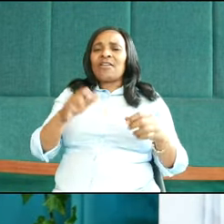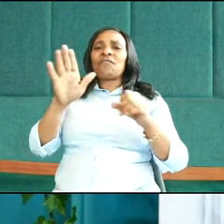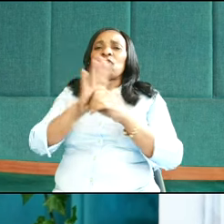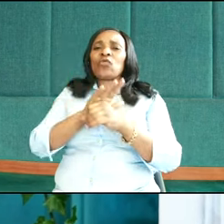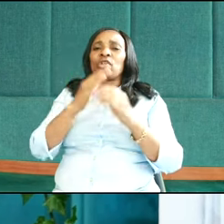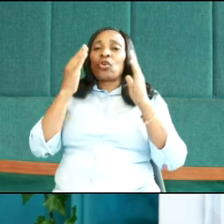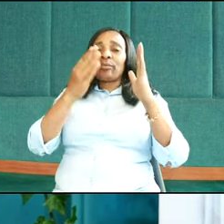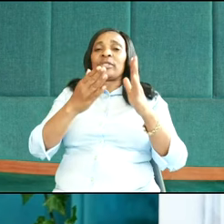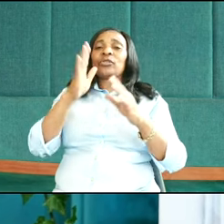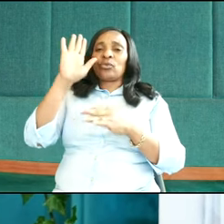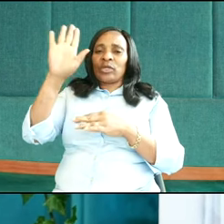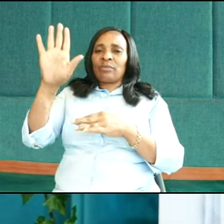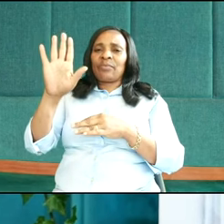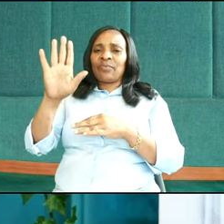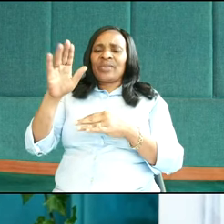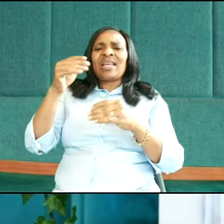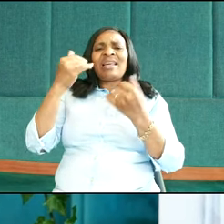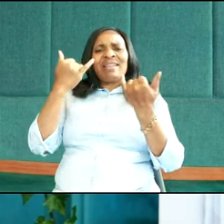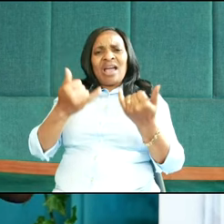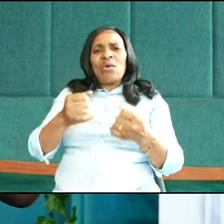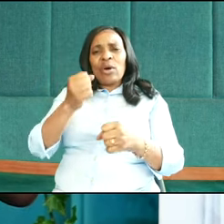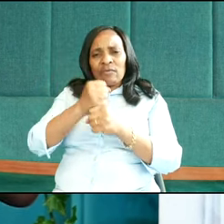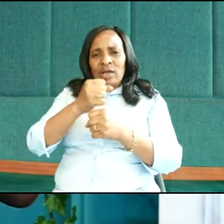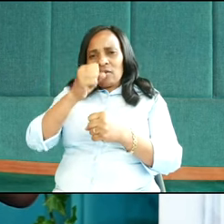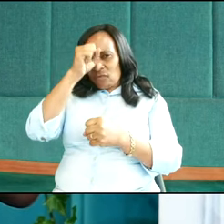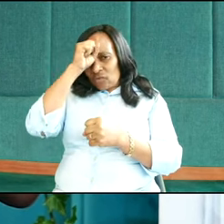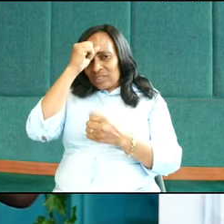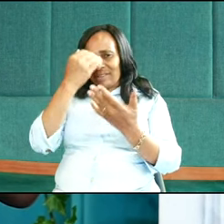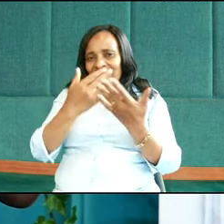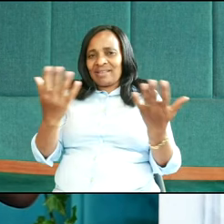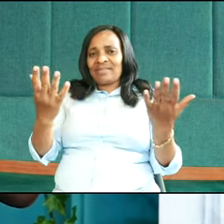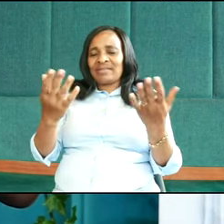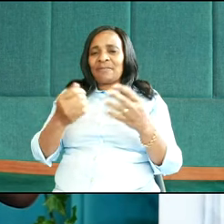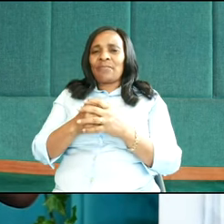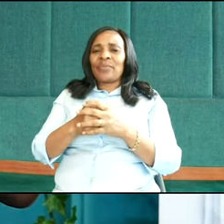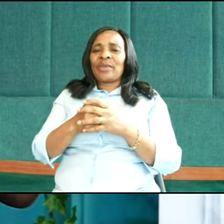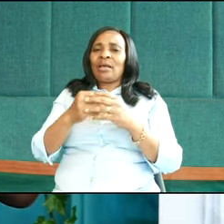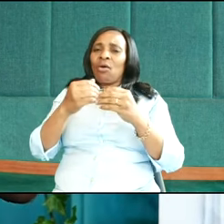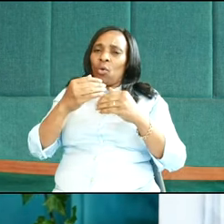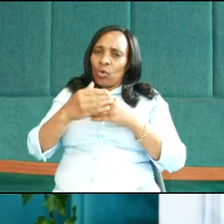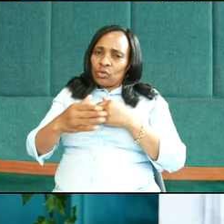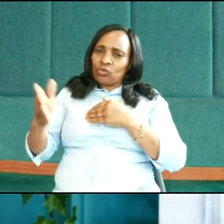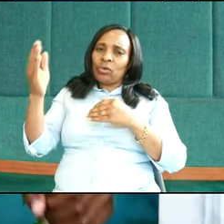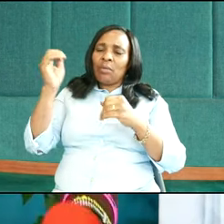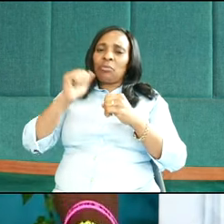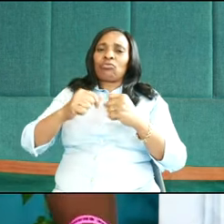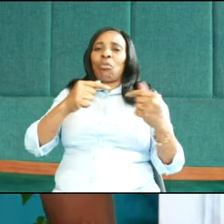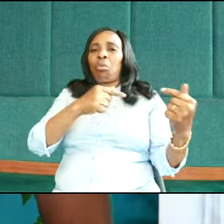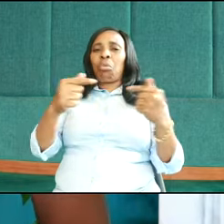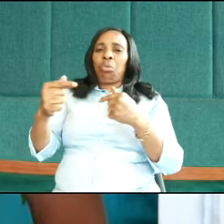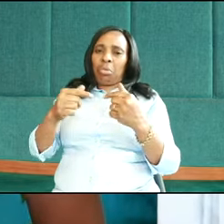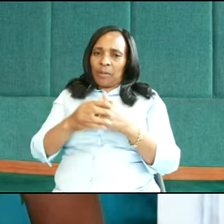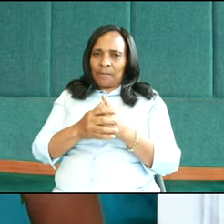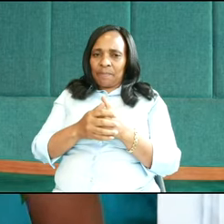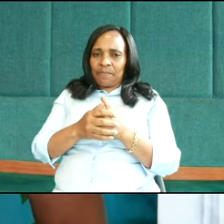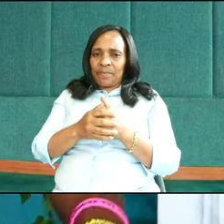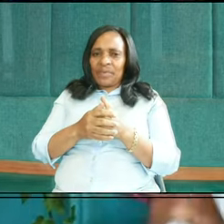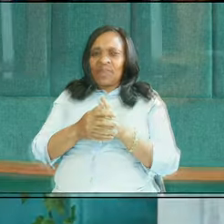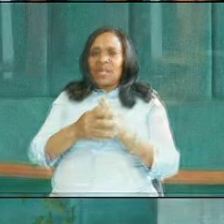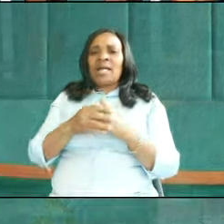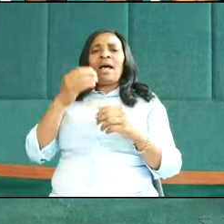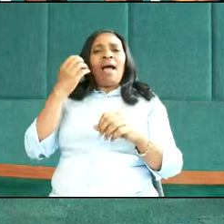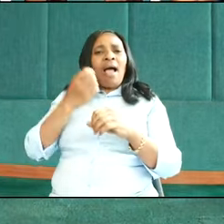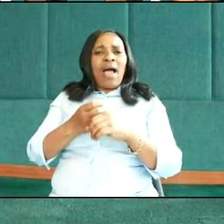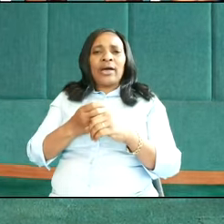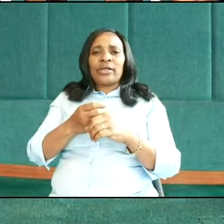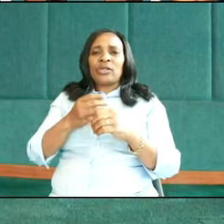him. You have done a foolish thing, and from now on, you will be at war." Yeah, those are some tough